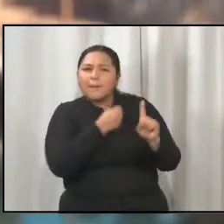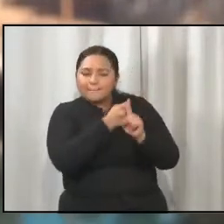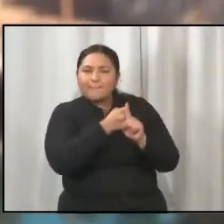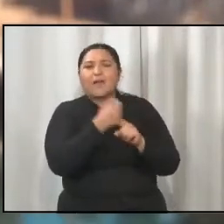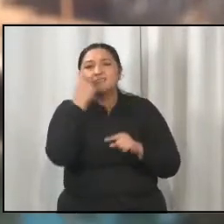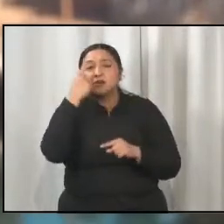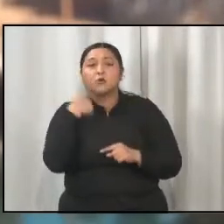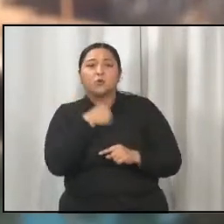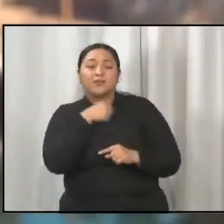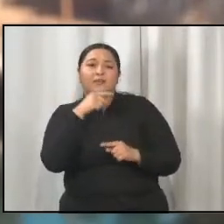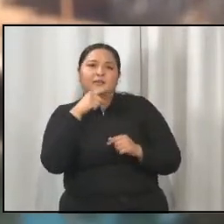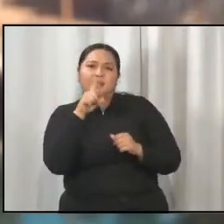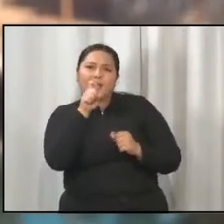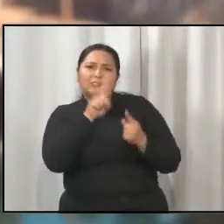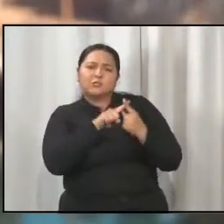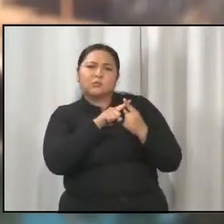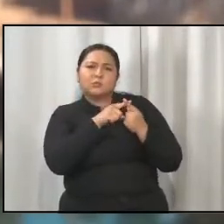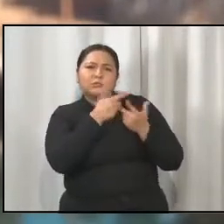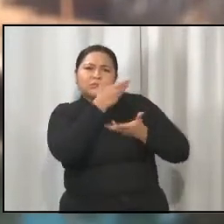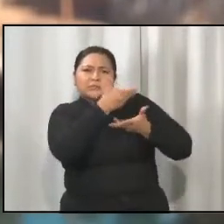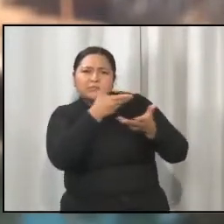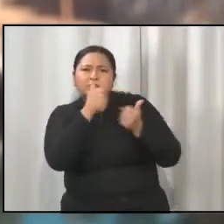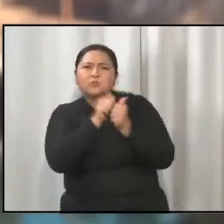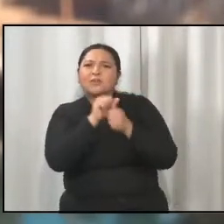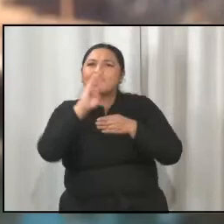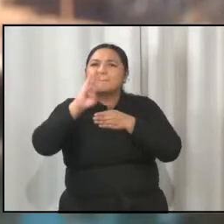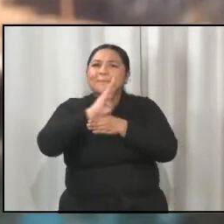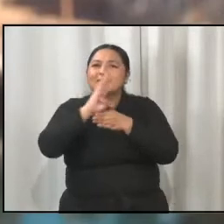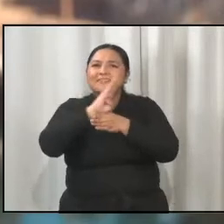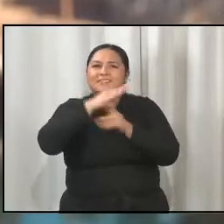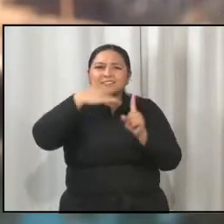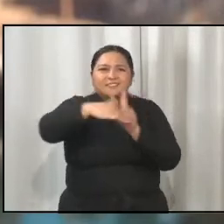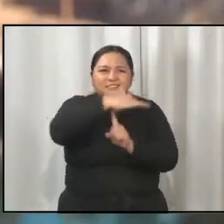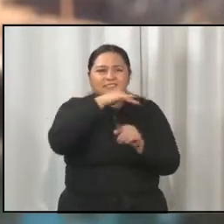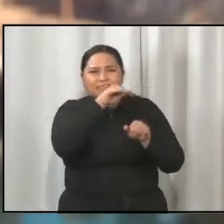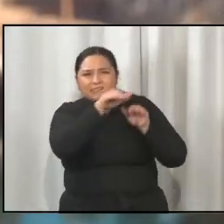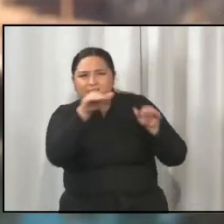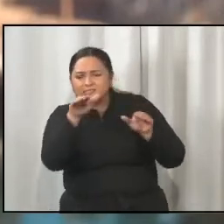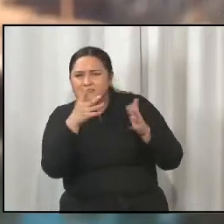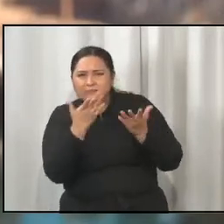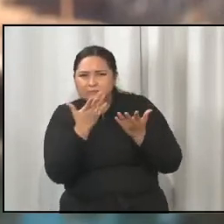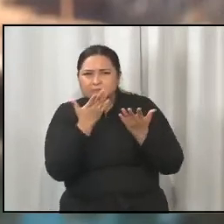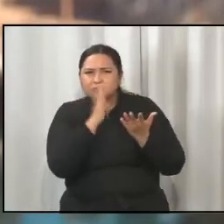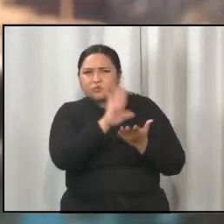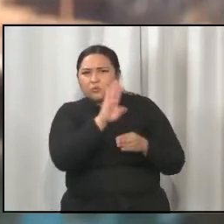understand their stuff and their business and what was happening. So,